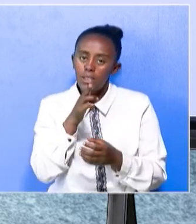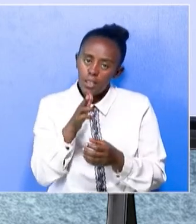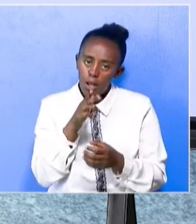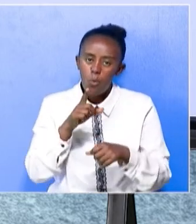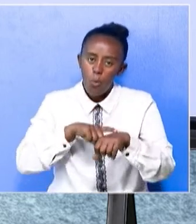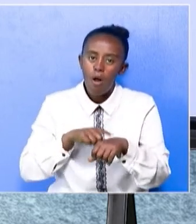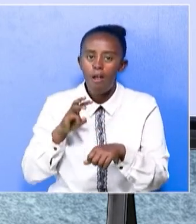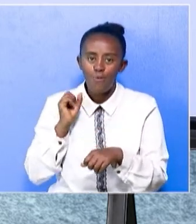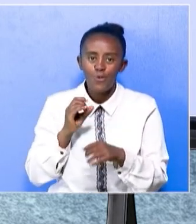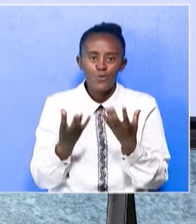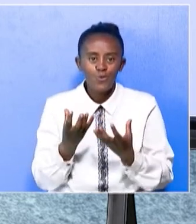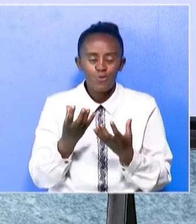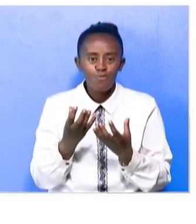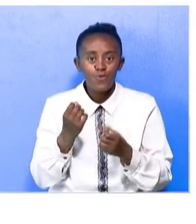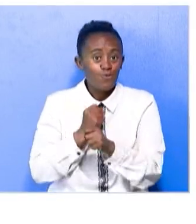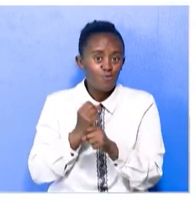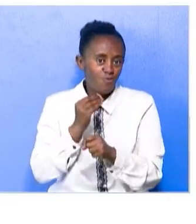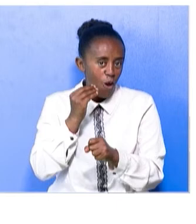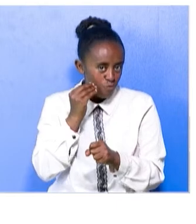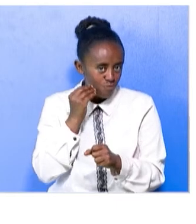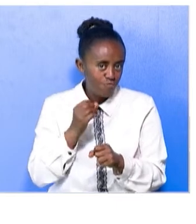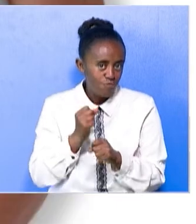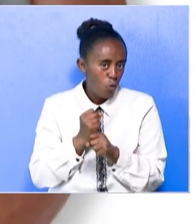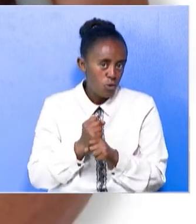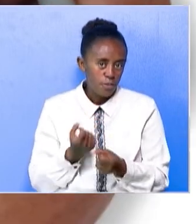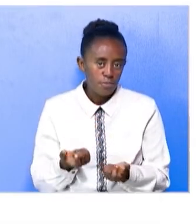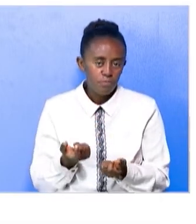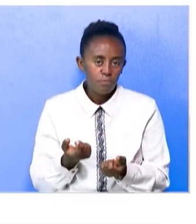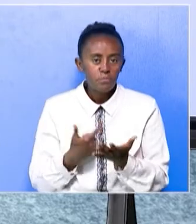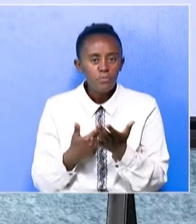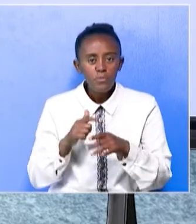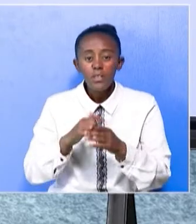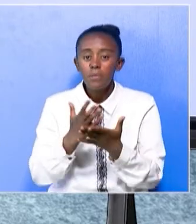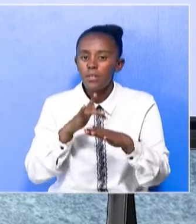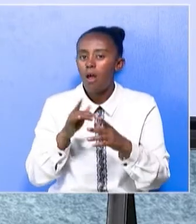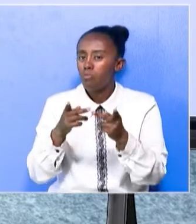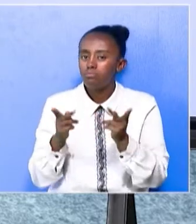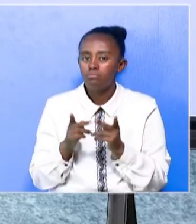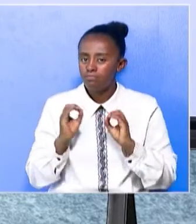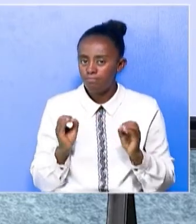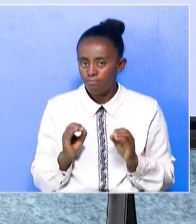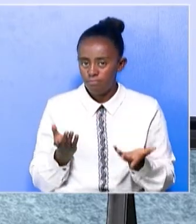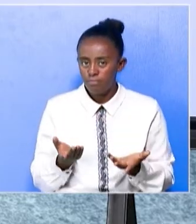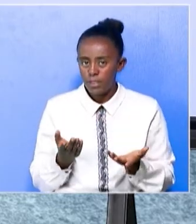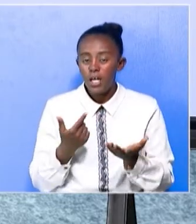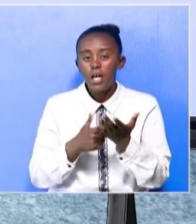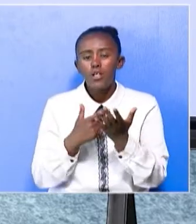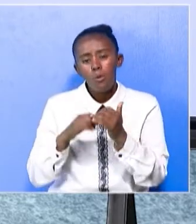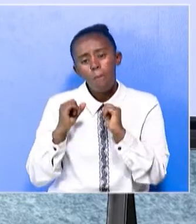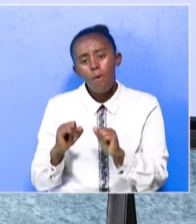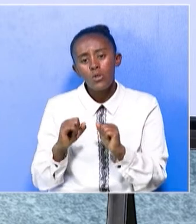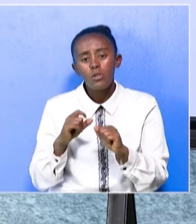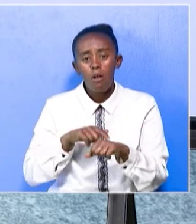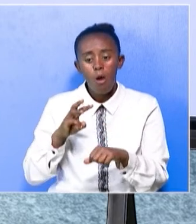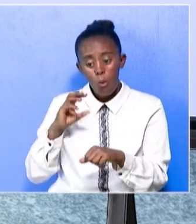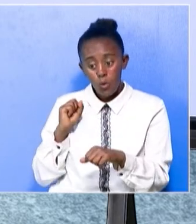homework. This while are not necessary to come in this medial position. Yeah, it's possible to write also what? While I